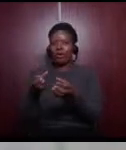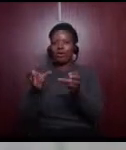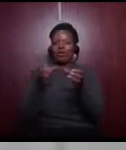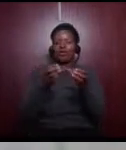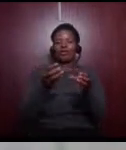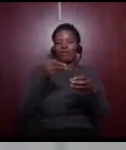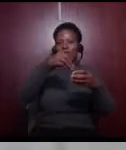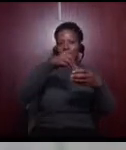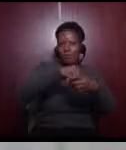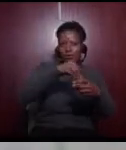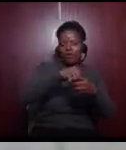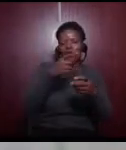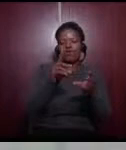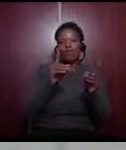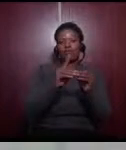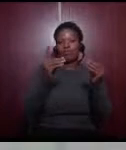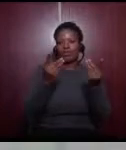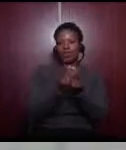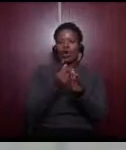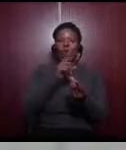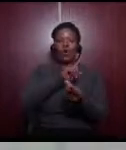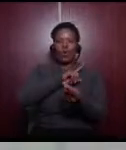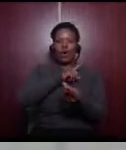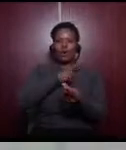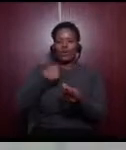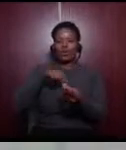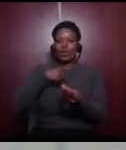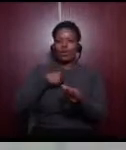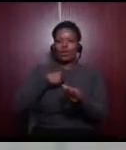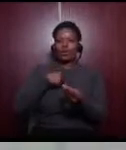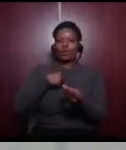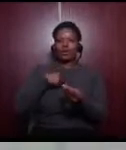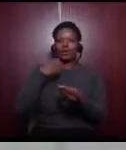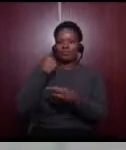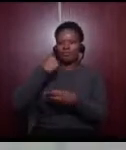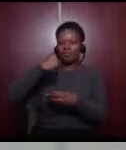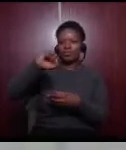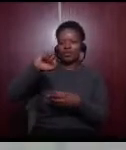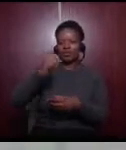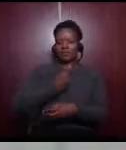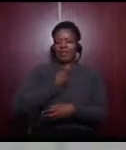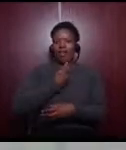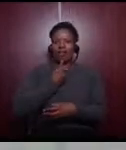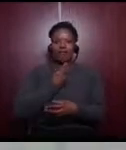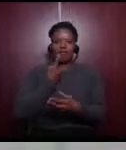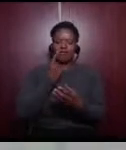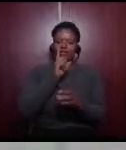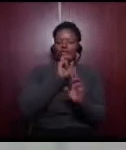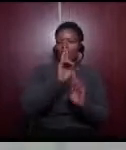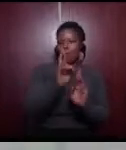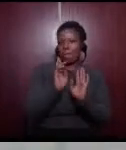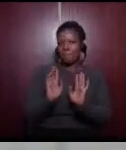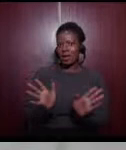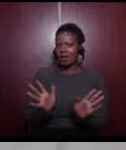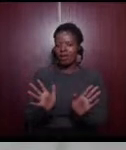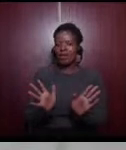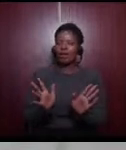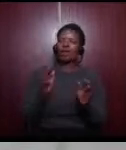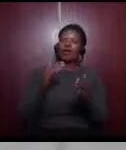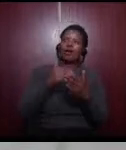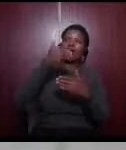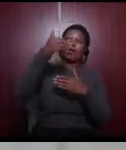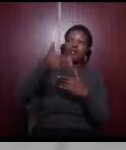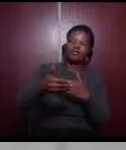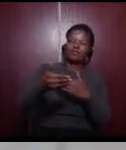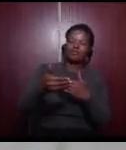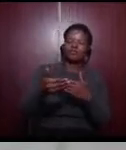management. So sisuke avoid ukuthi singa respond as an individual then kuqhamuke for instance, I'm making an